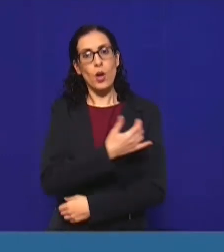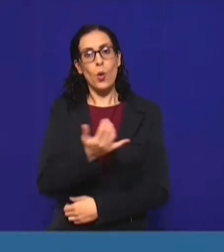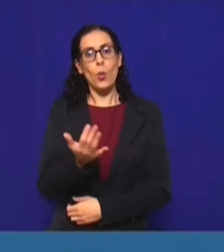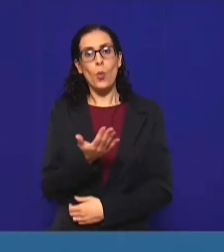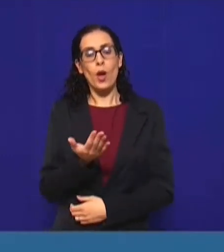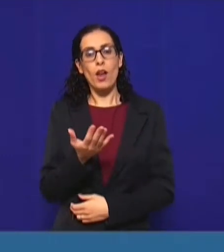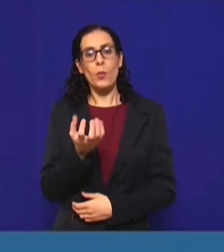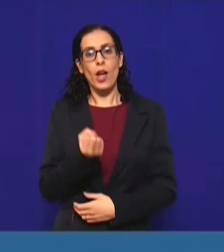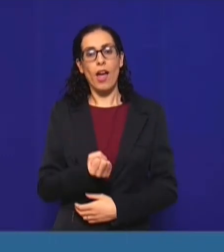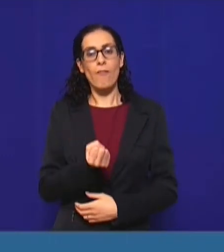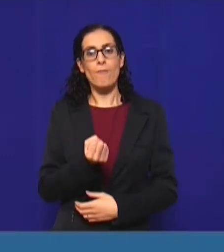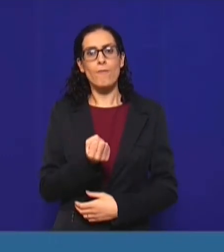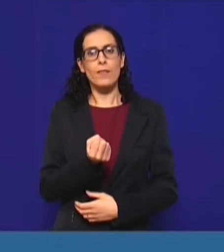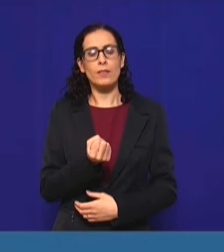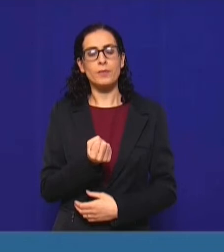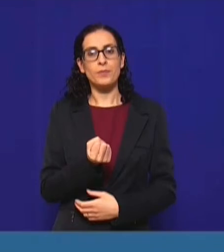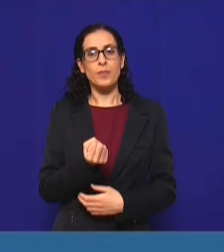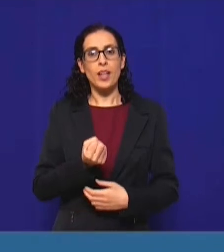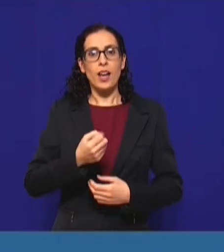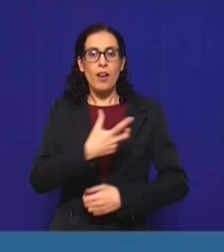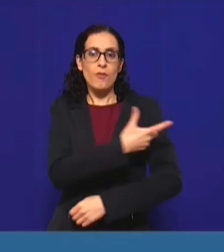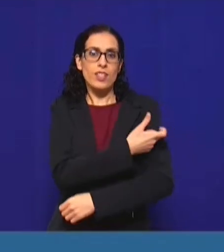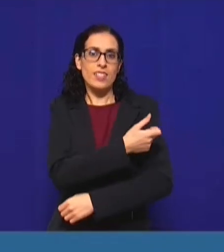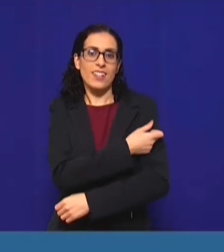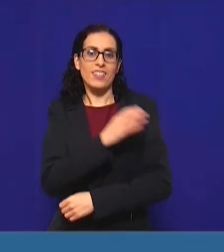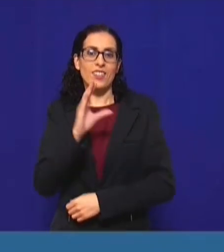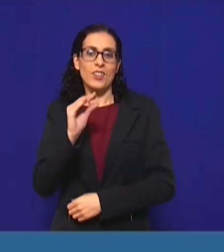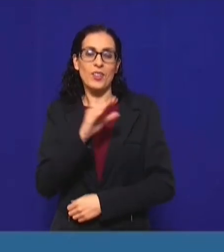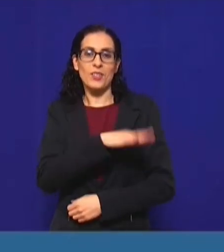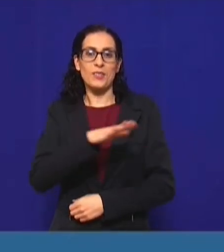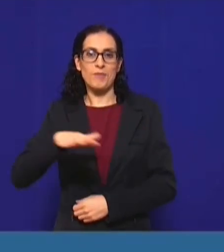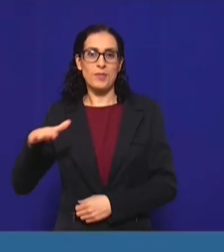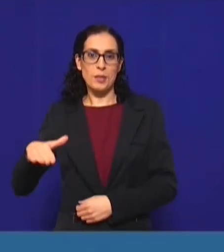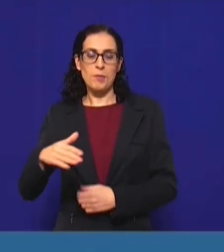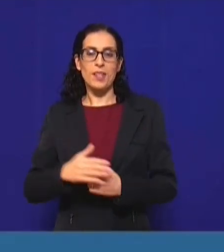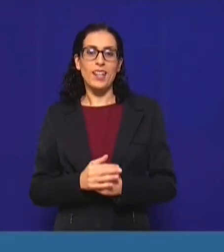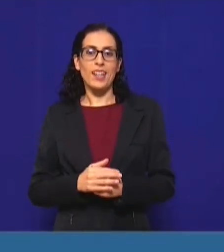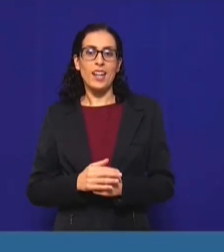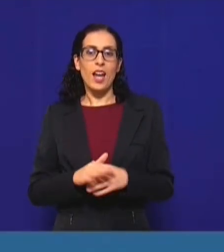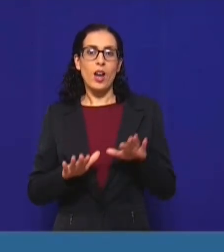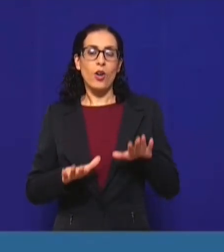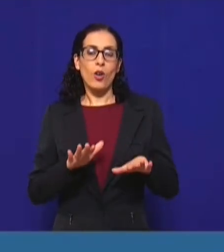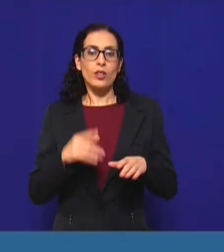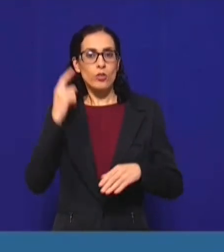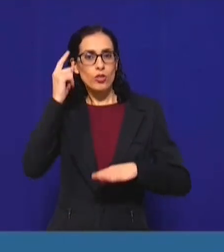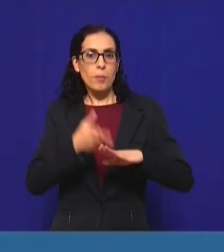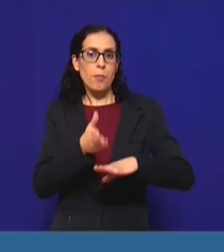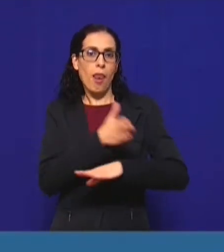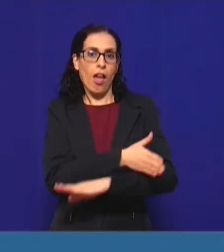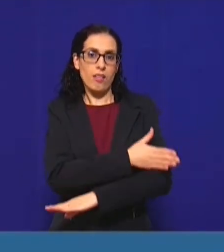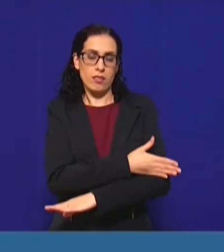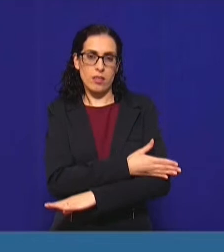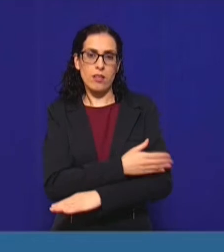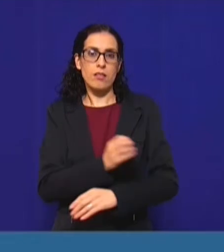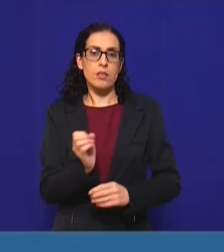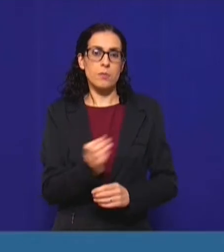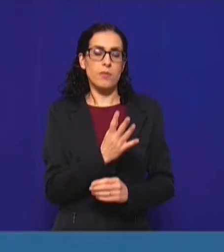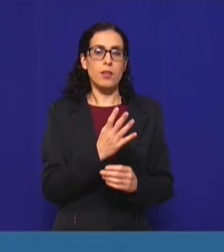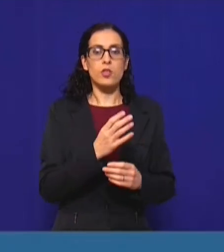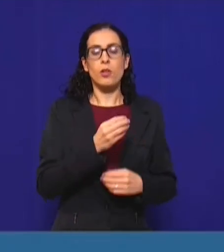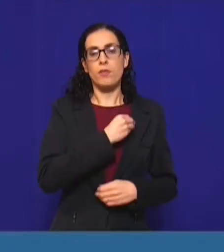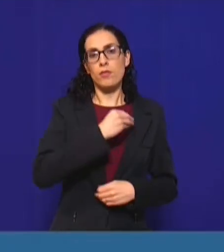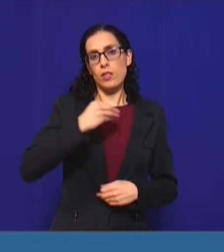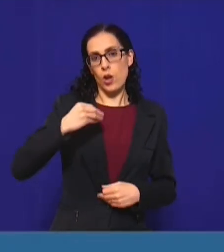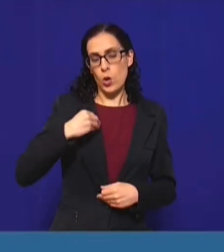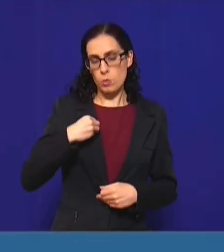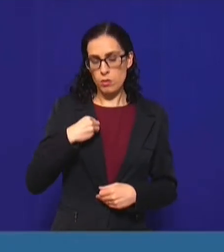vaccinated a number of persons according to the strategy, the clinical setting workers, the